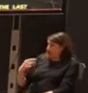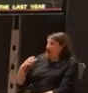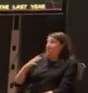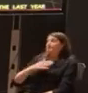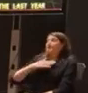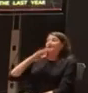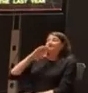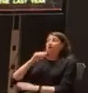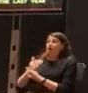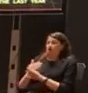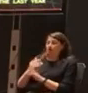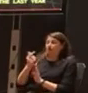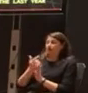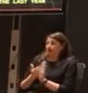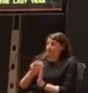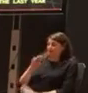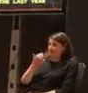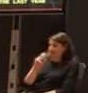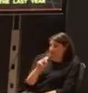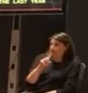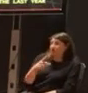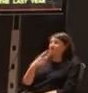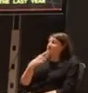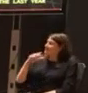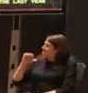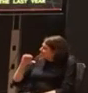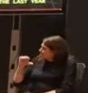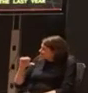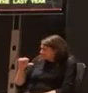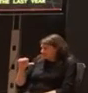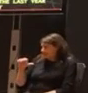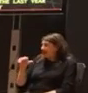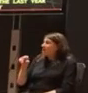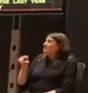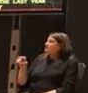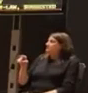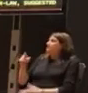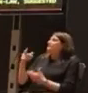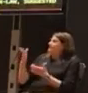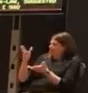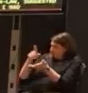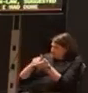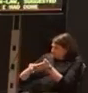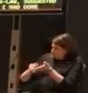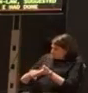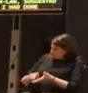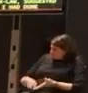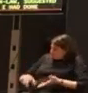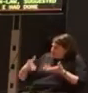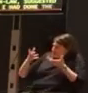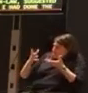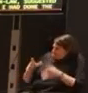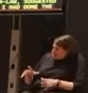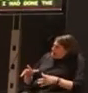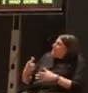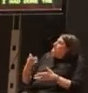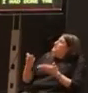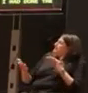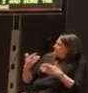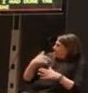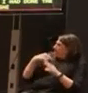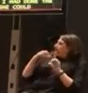my daughter-in-law, suggested that since I had done the research, she could do